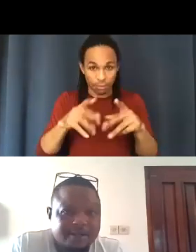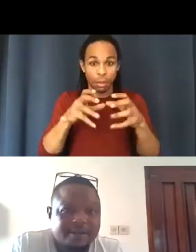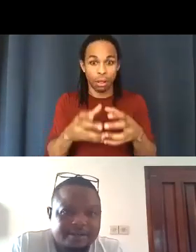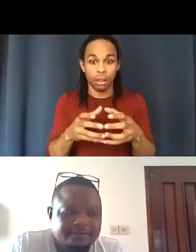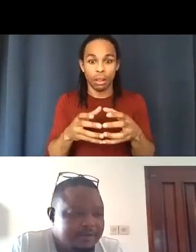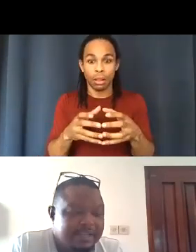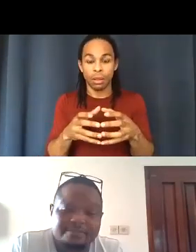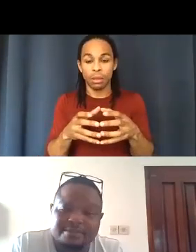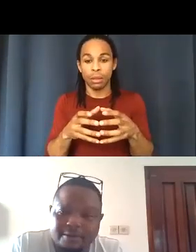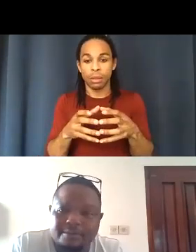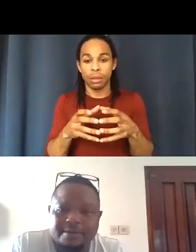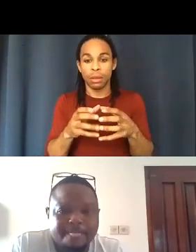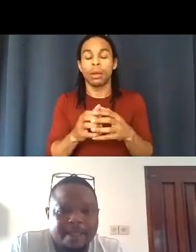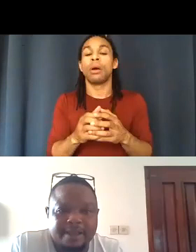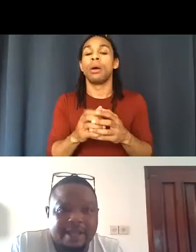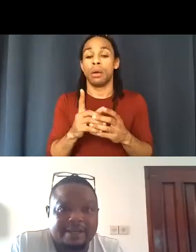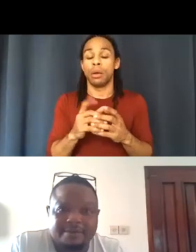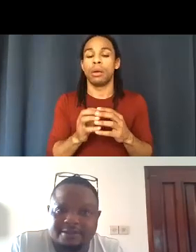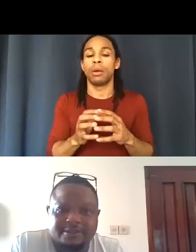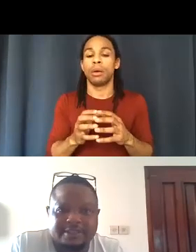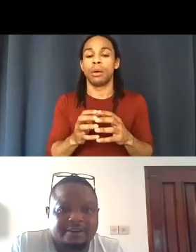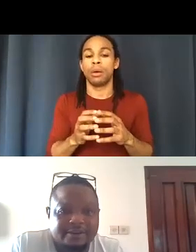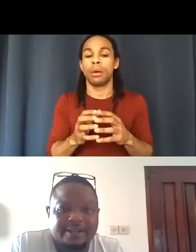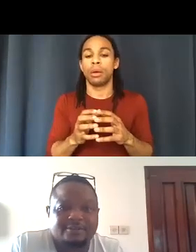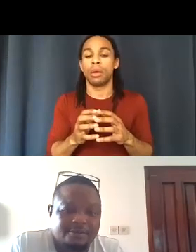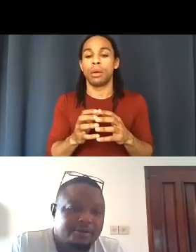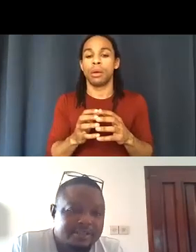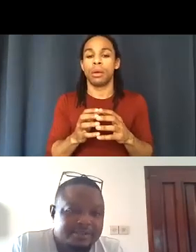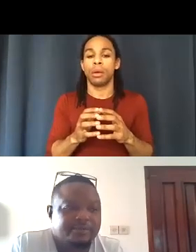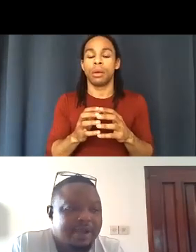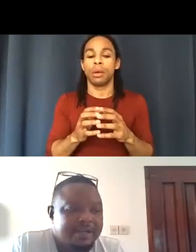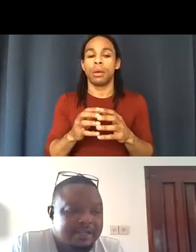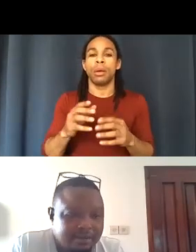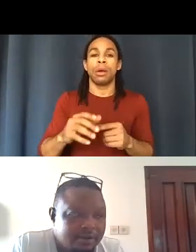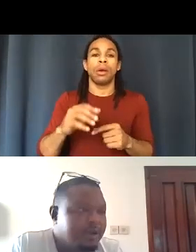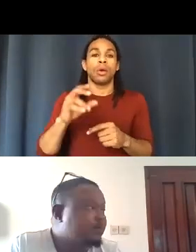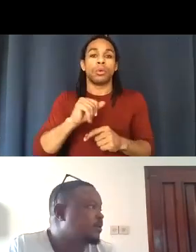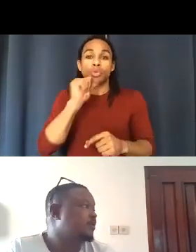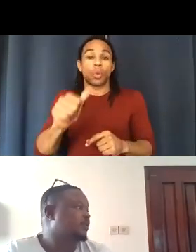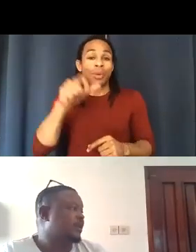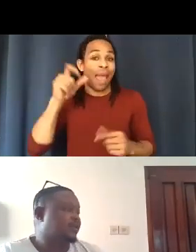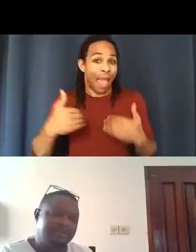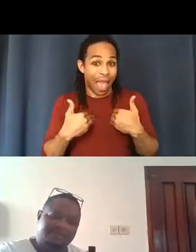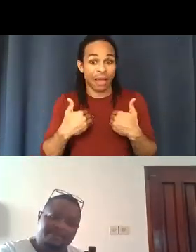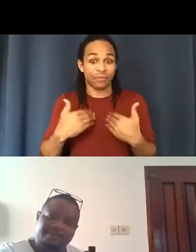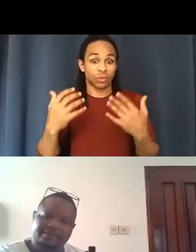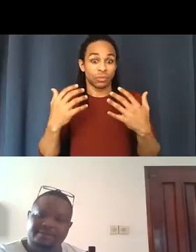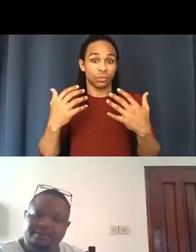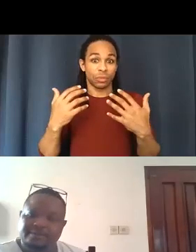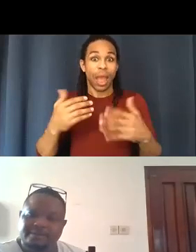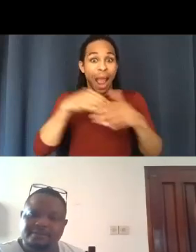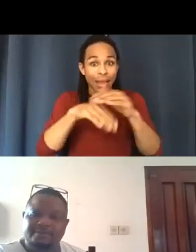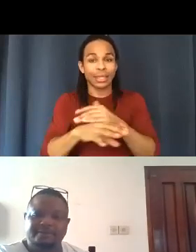people gonna live? So that's a big problem. And like the resources are not there to support those people while there's a lockdown. Thanks. Thank